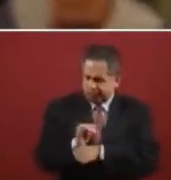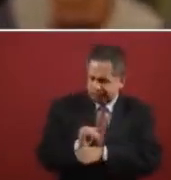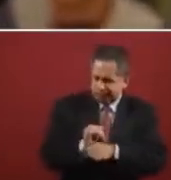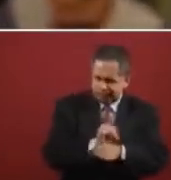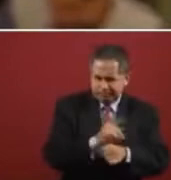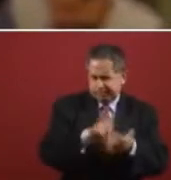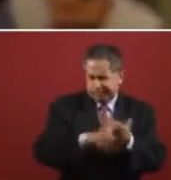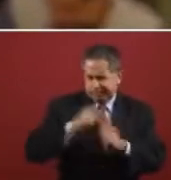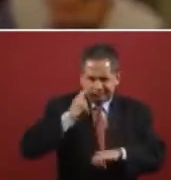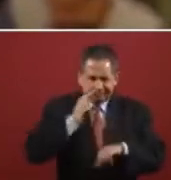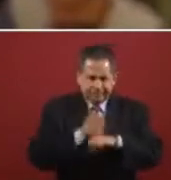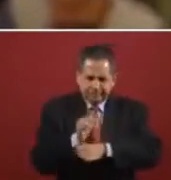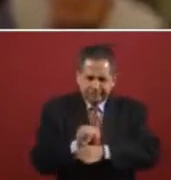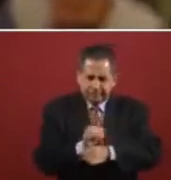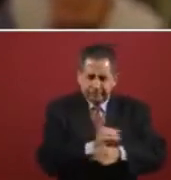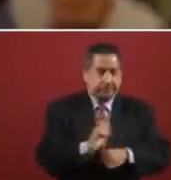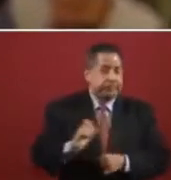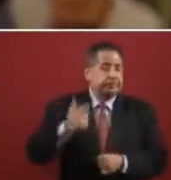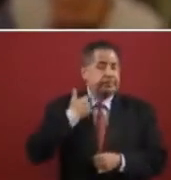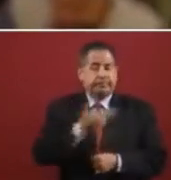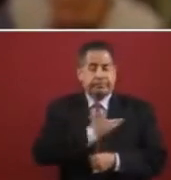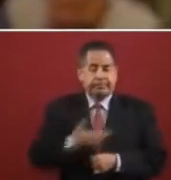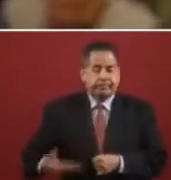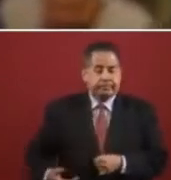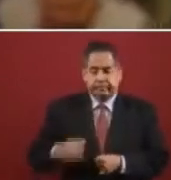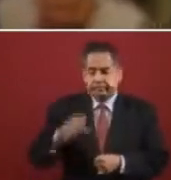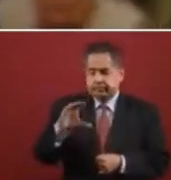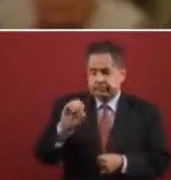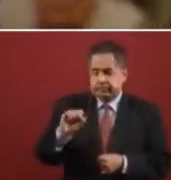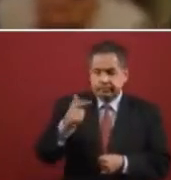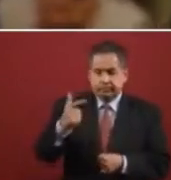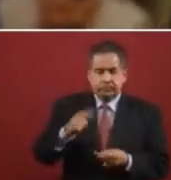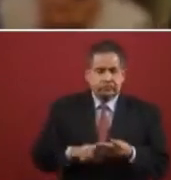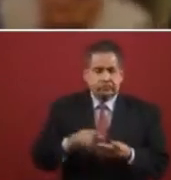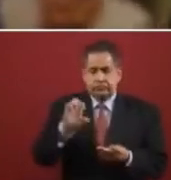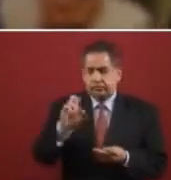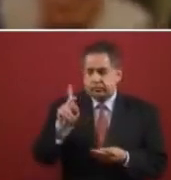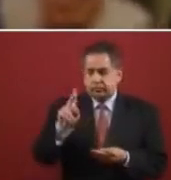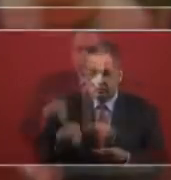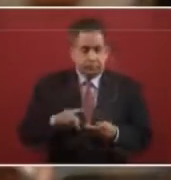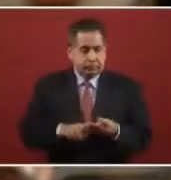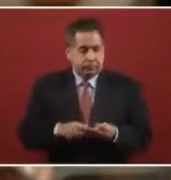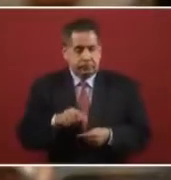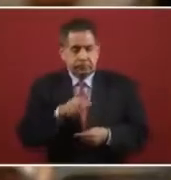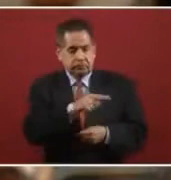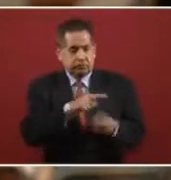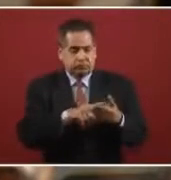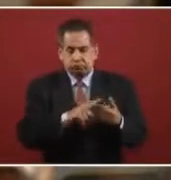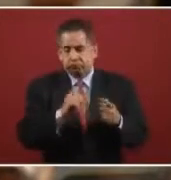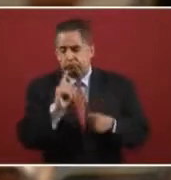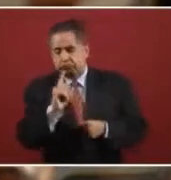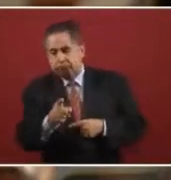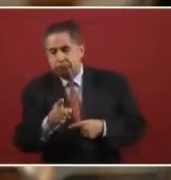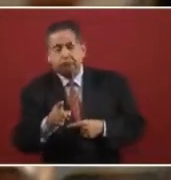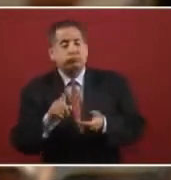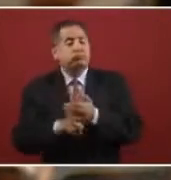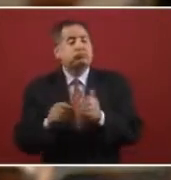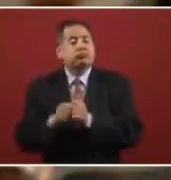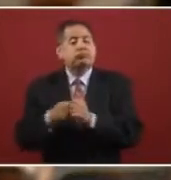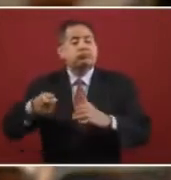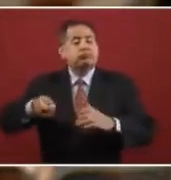you've been investigating the ex-president Salinas de Gortari Peña Nieto